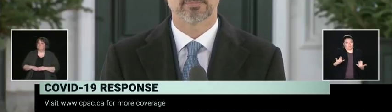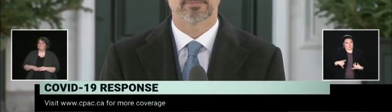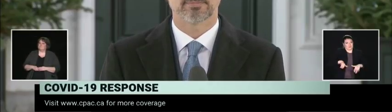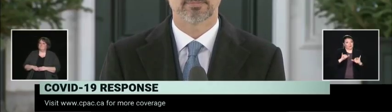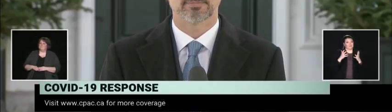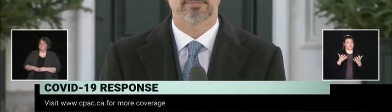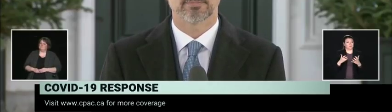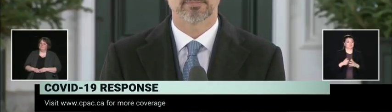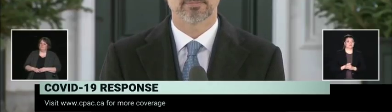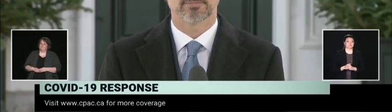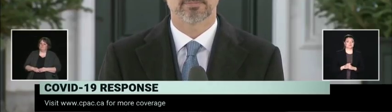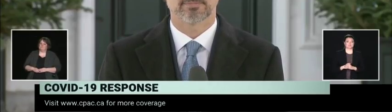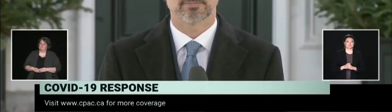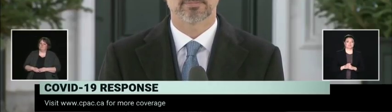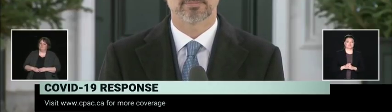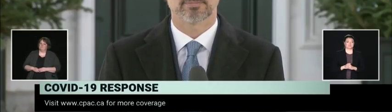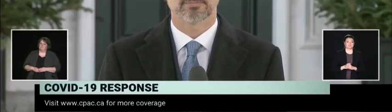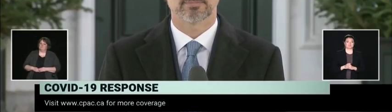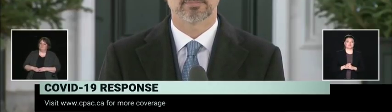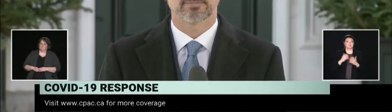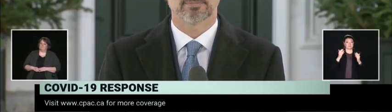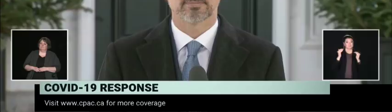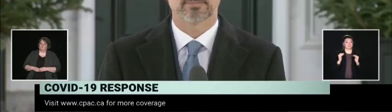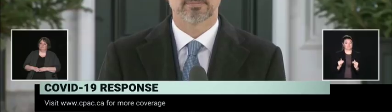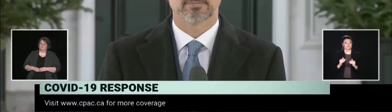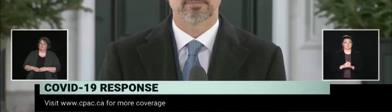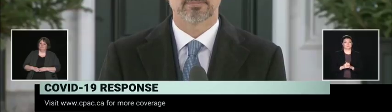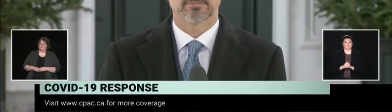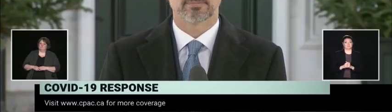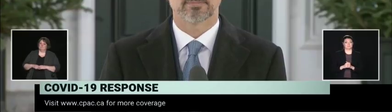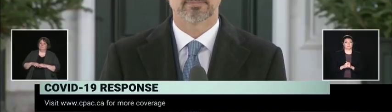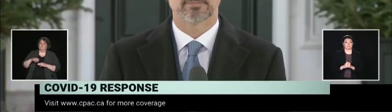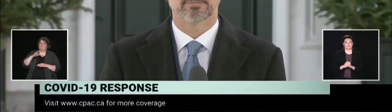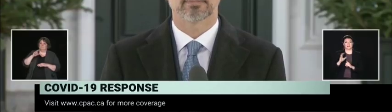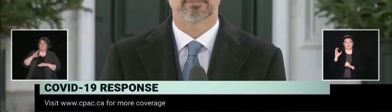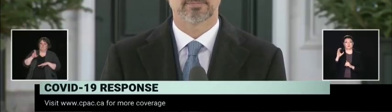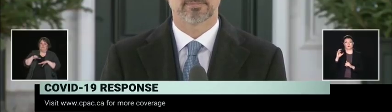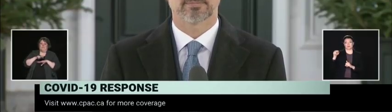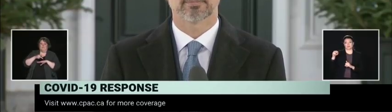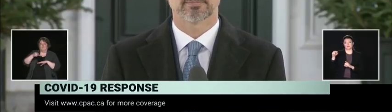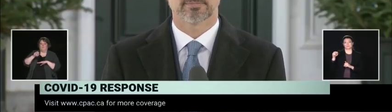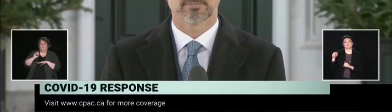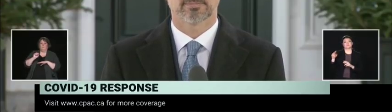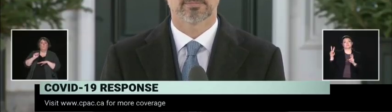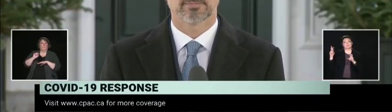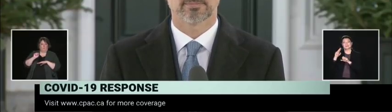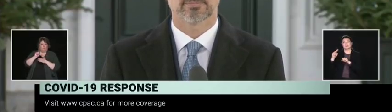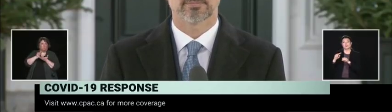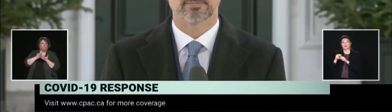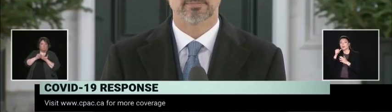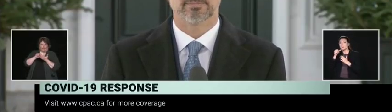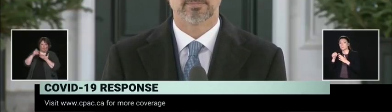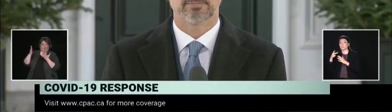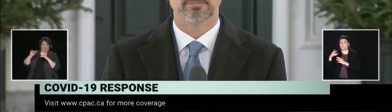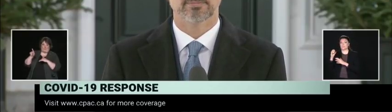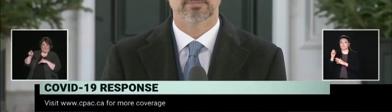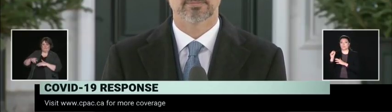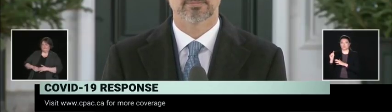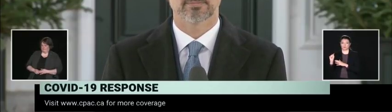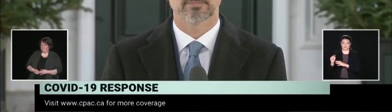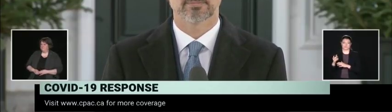Thank you. Merci. The next question is from Christopher Nardi from the National Post. Your line is now open. La parole est à